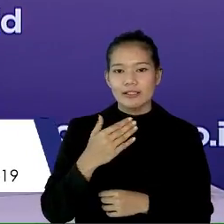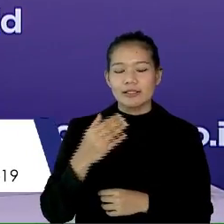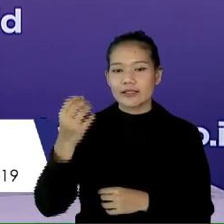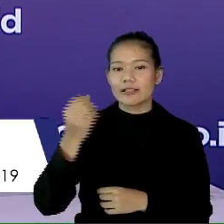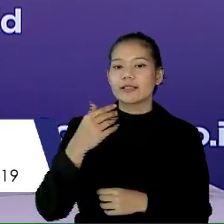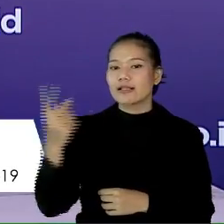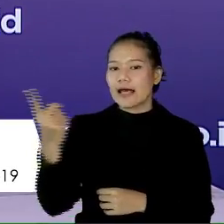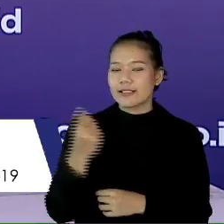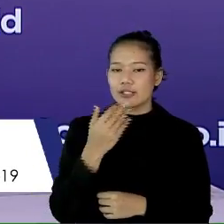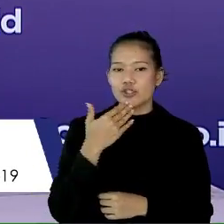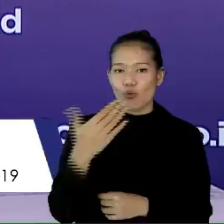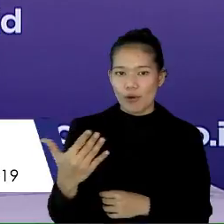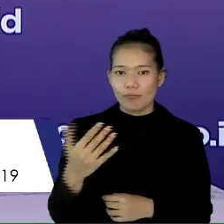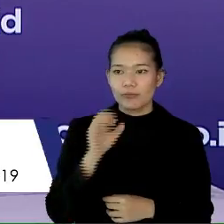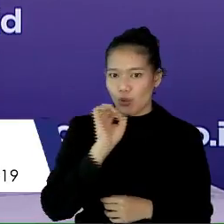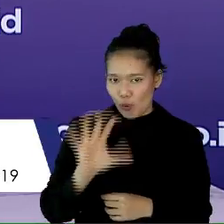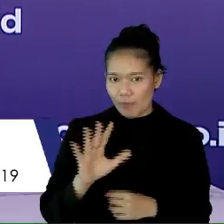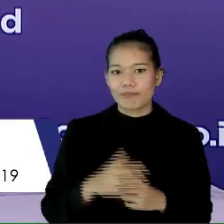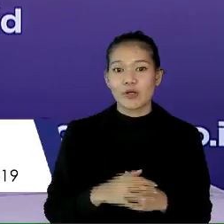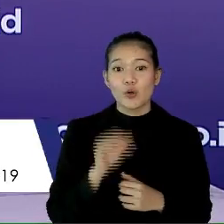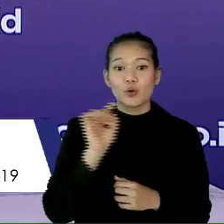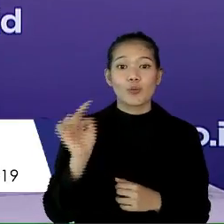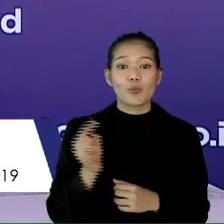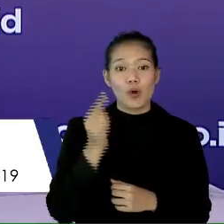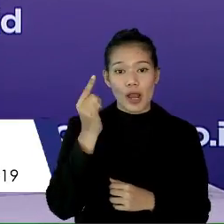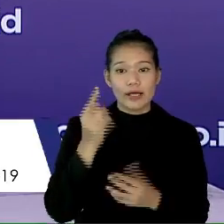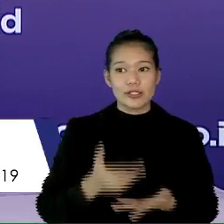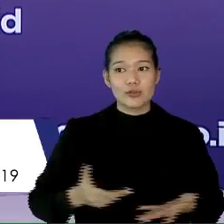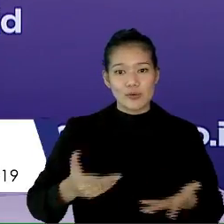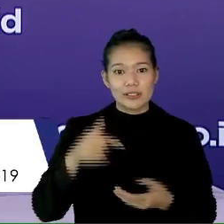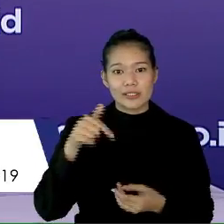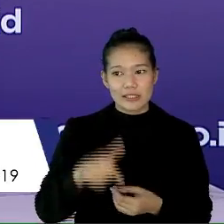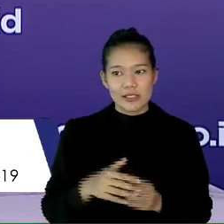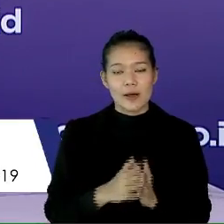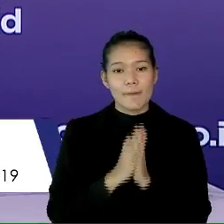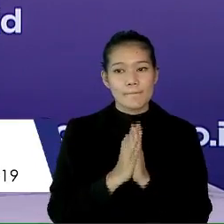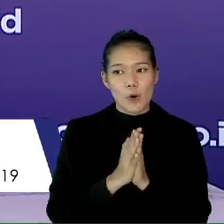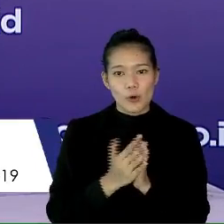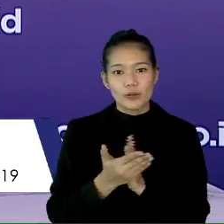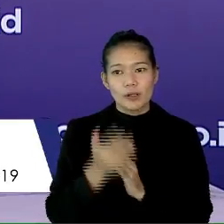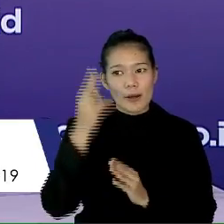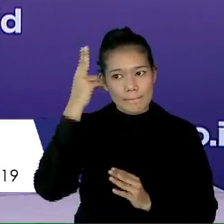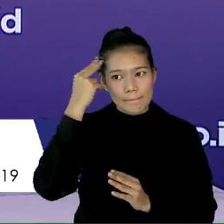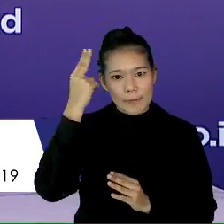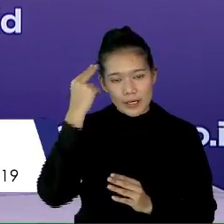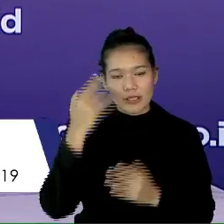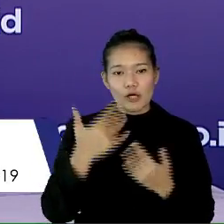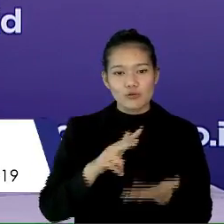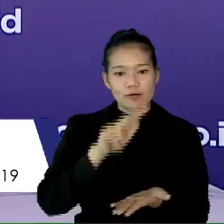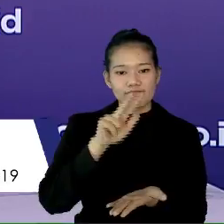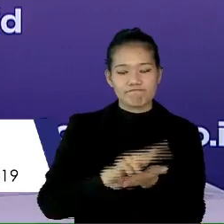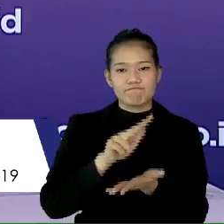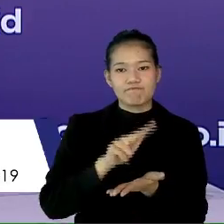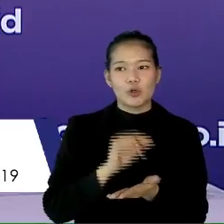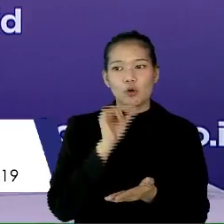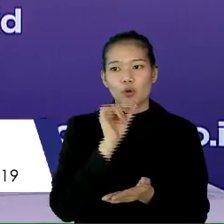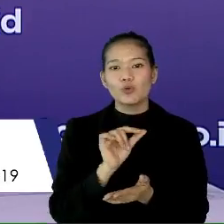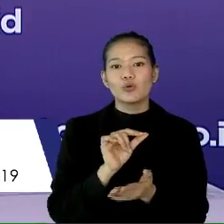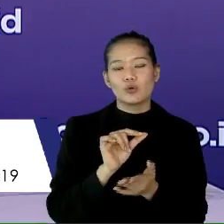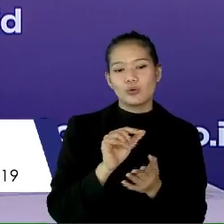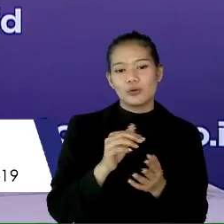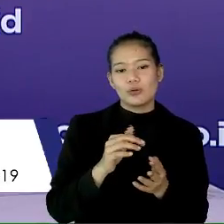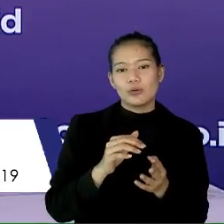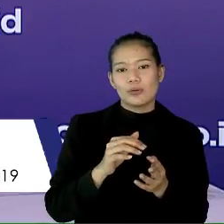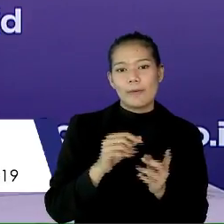sessions. And to begin the sessions, please be informed that the government has decided to